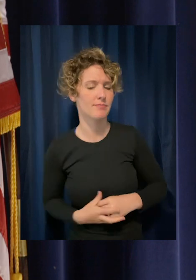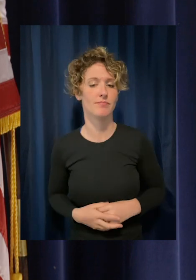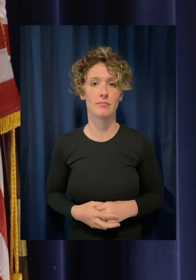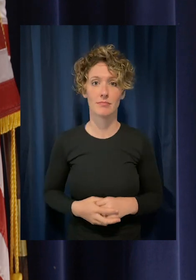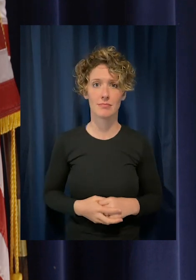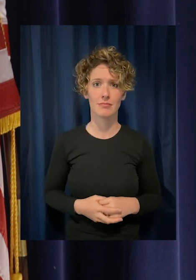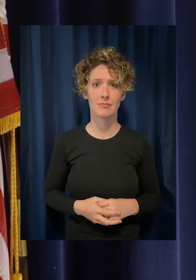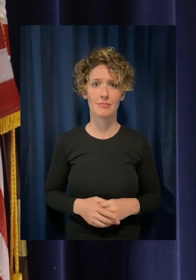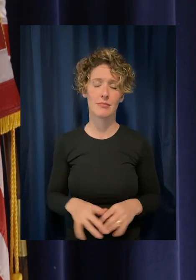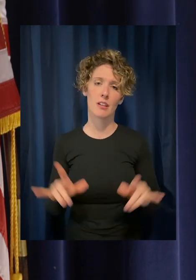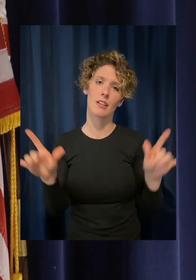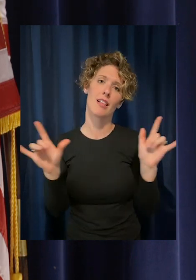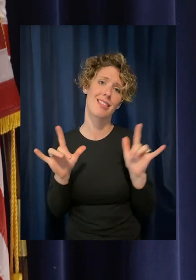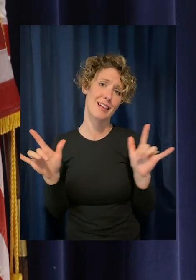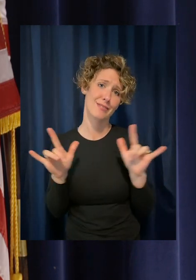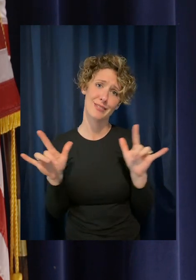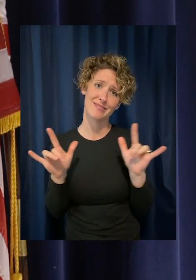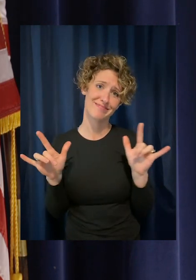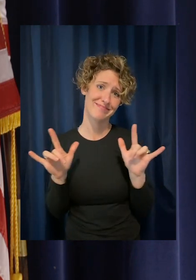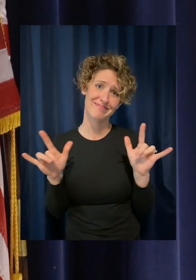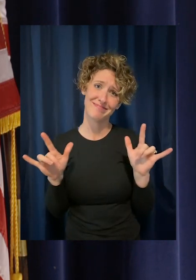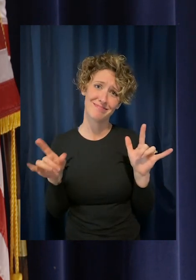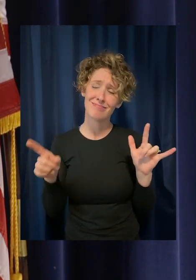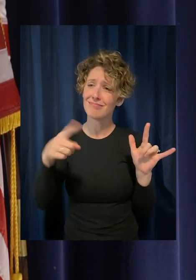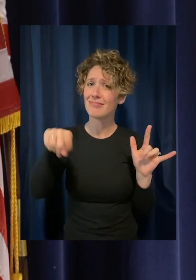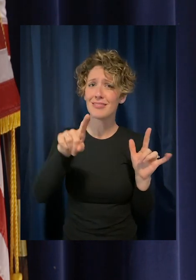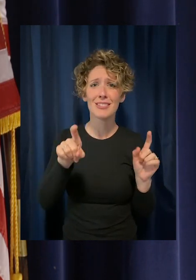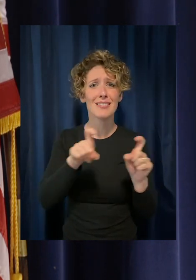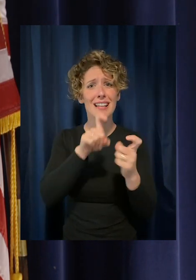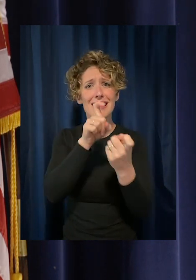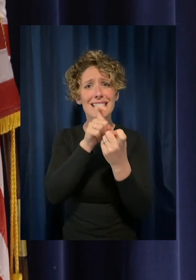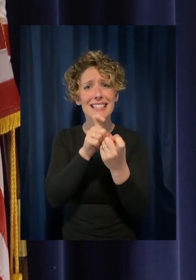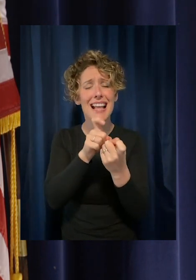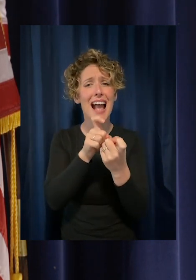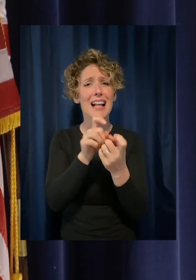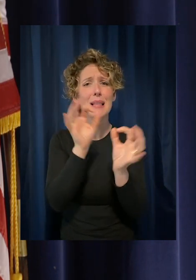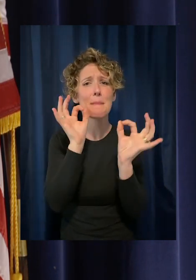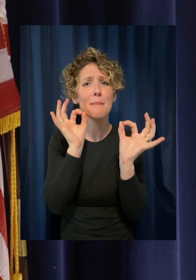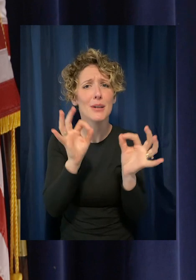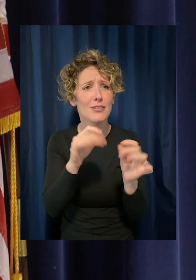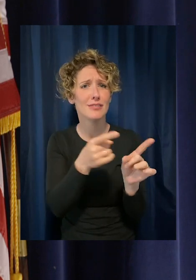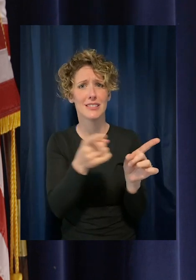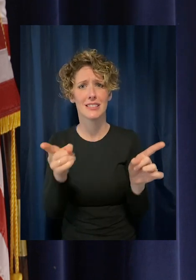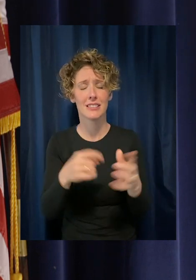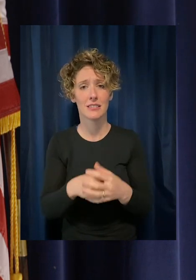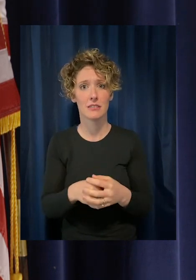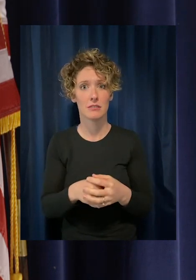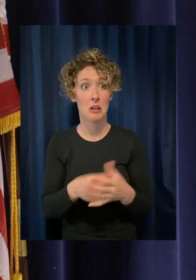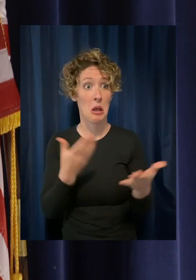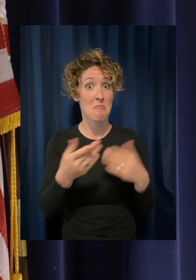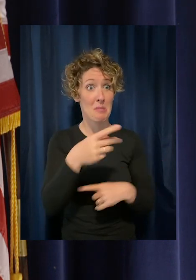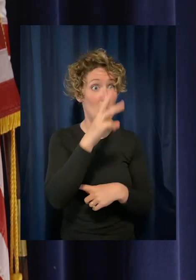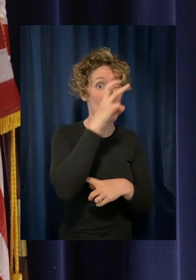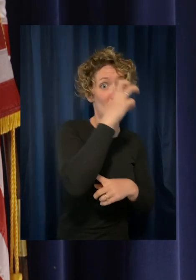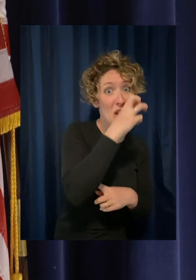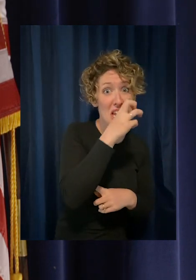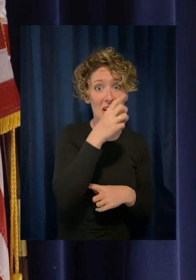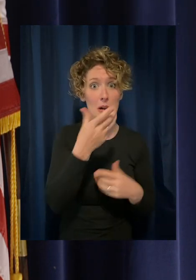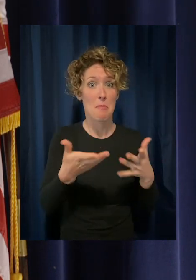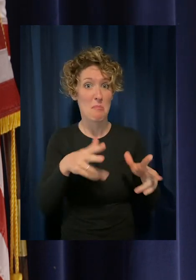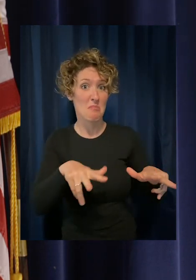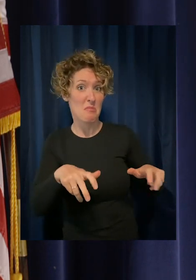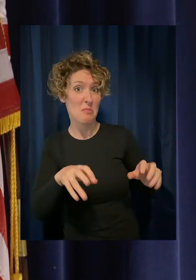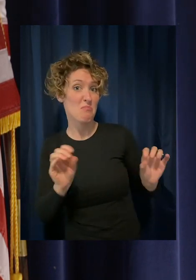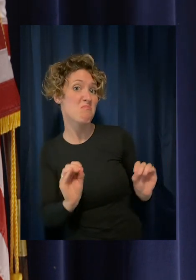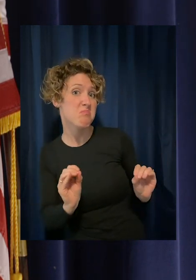all of us just the way we are. Whether we are self-ambitious centricals or